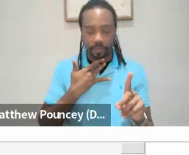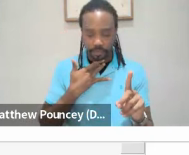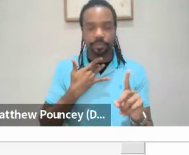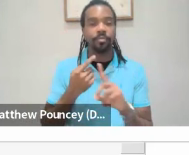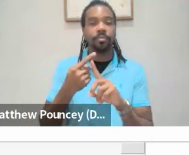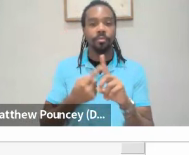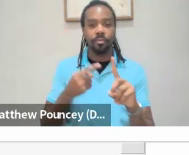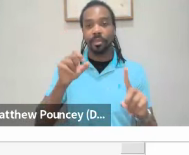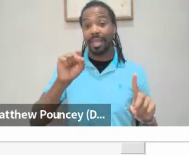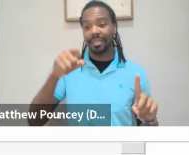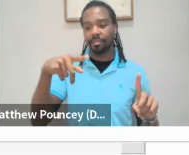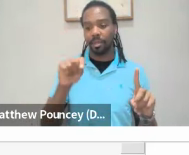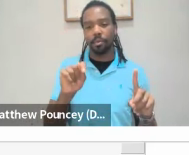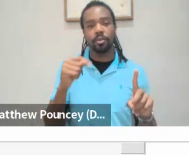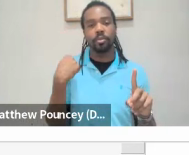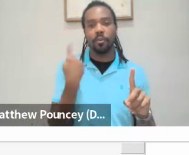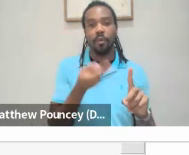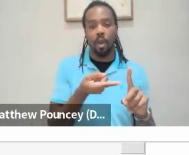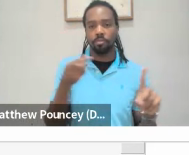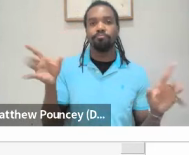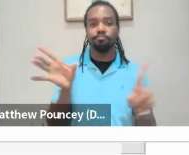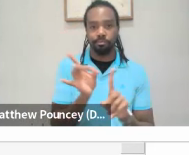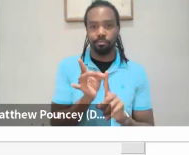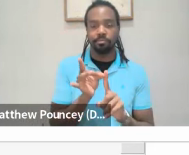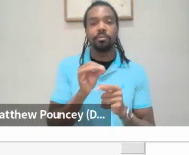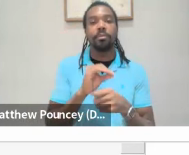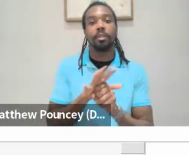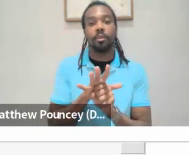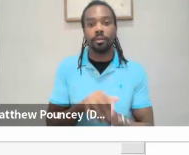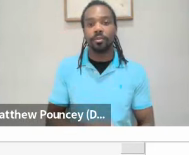September so far who have contracted COVID.